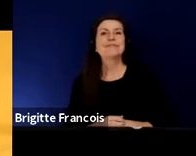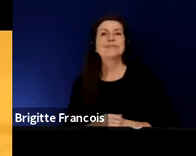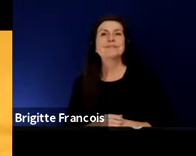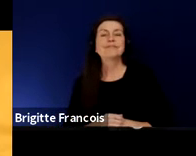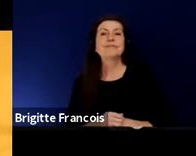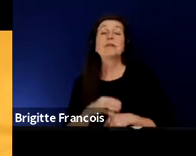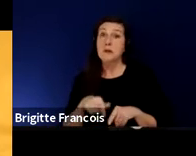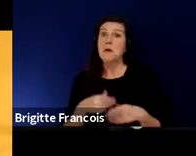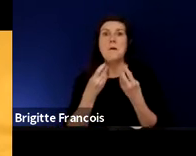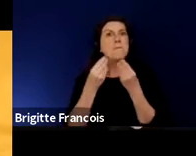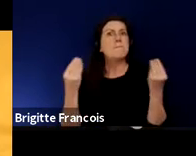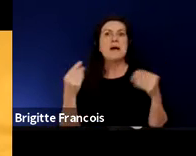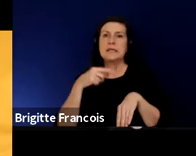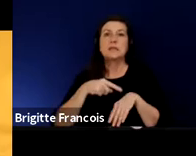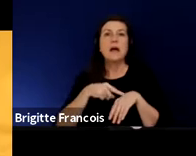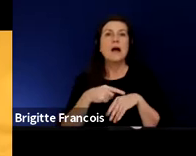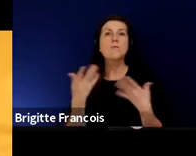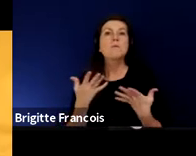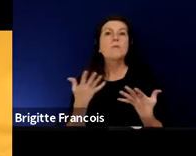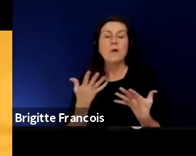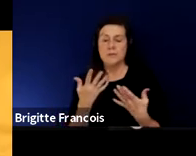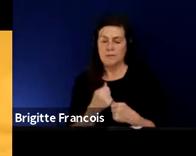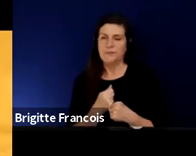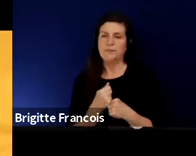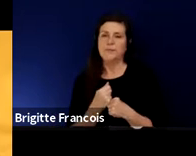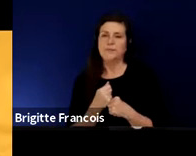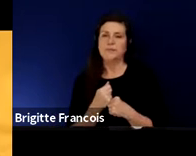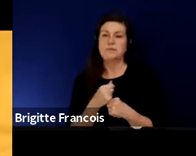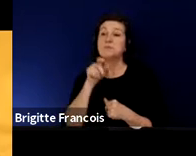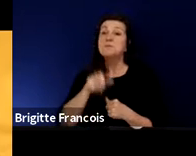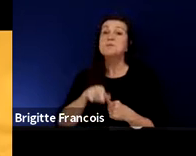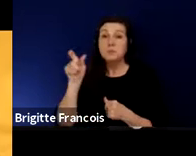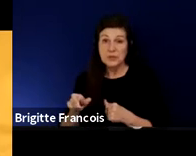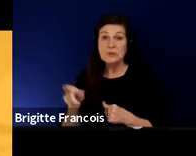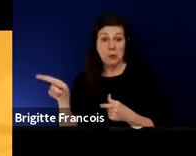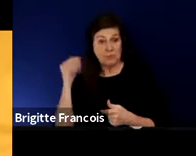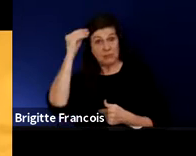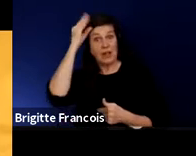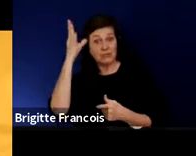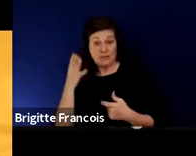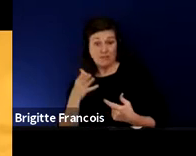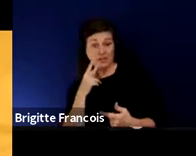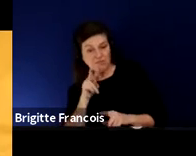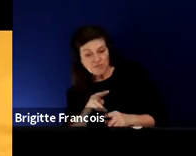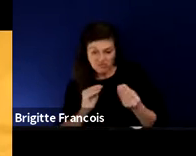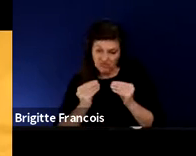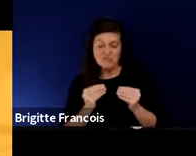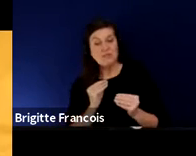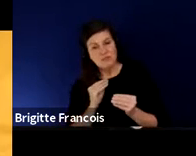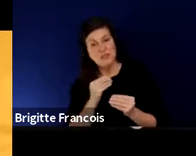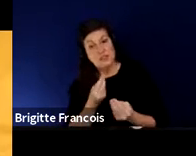have heard many times before is that people are providing their expertise, and then the company